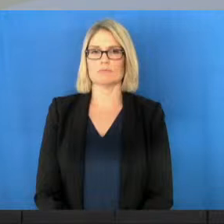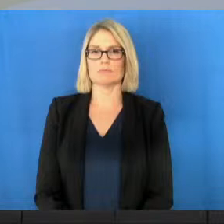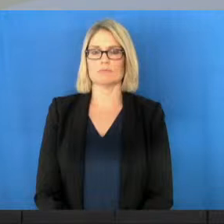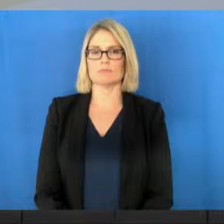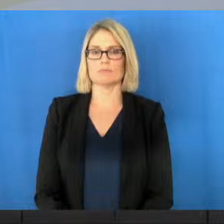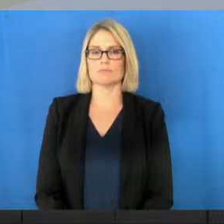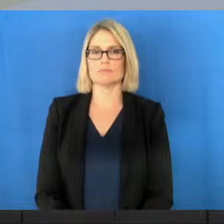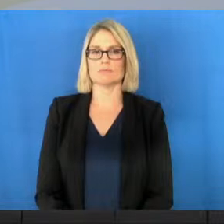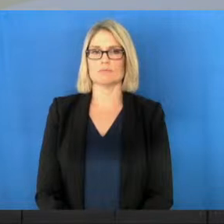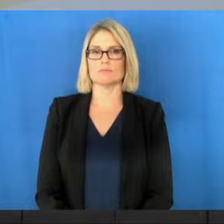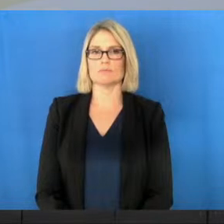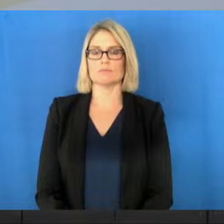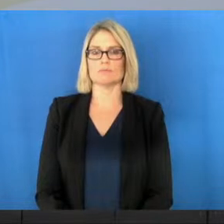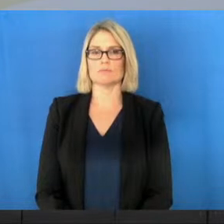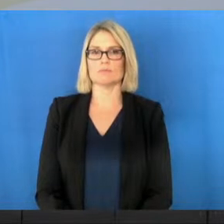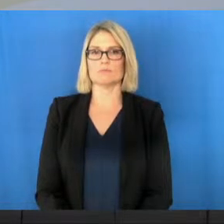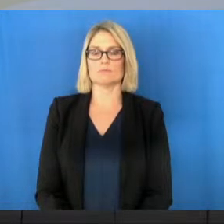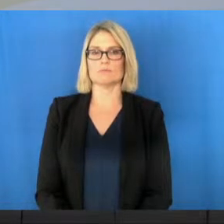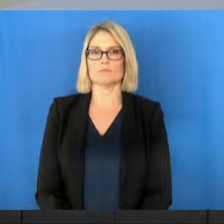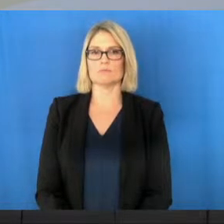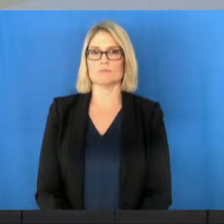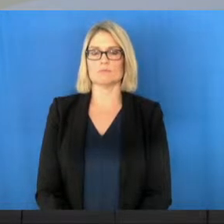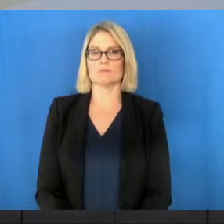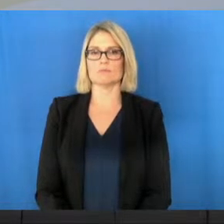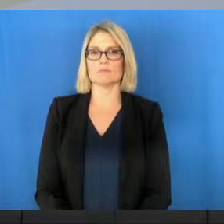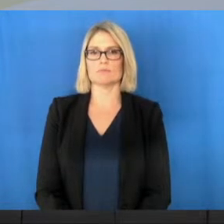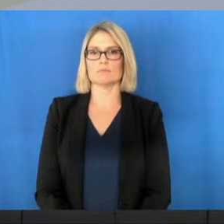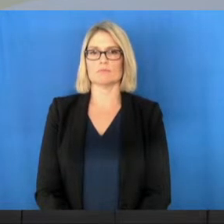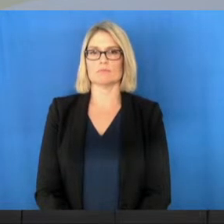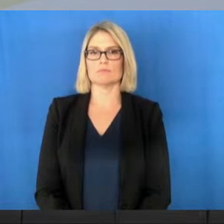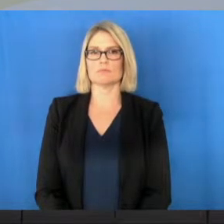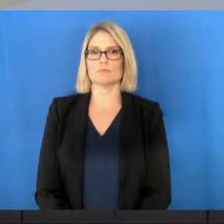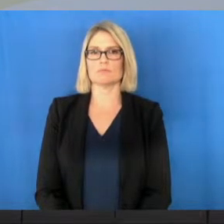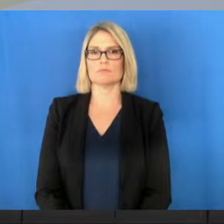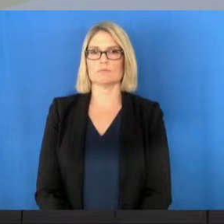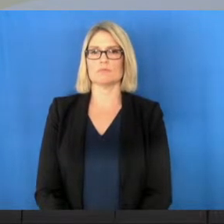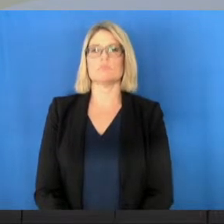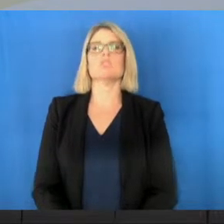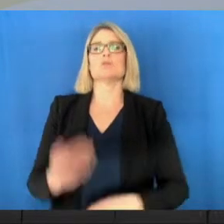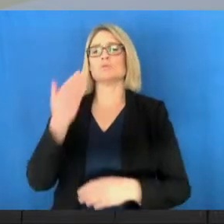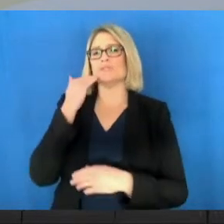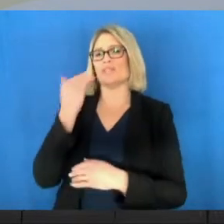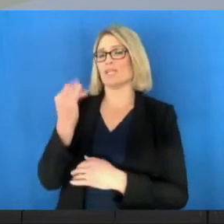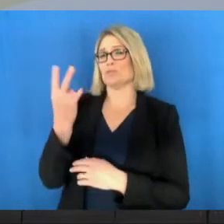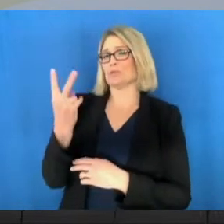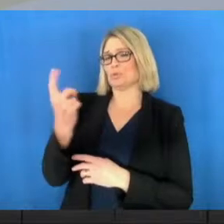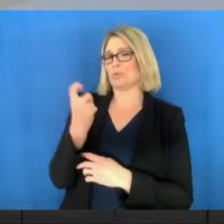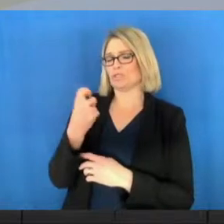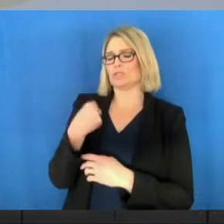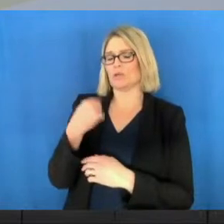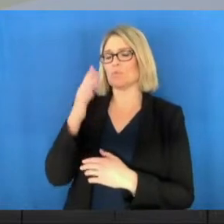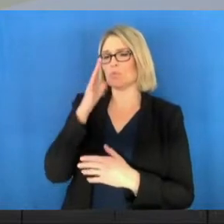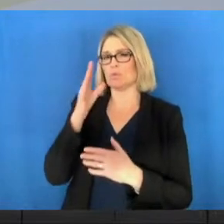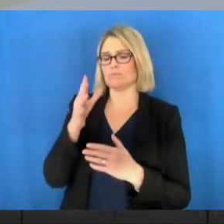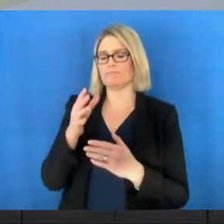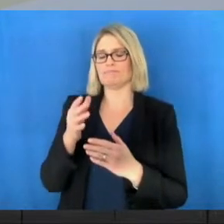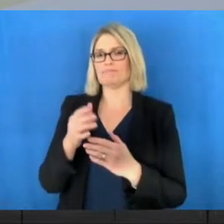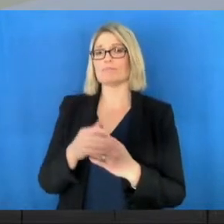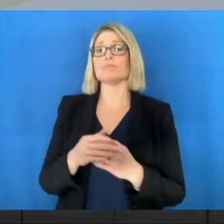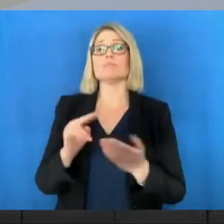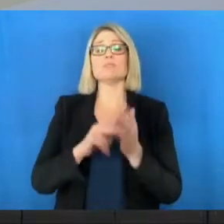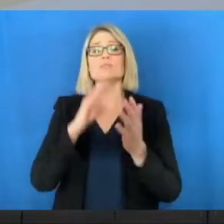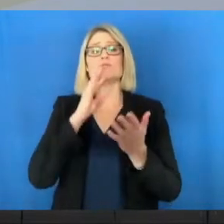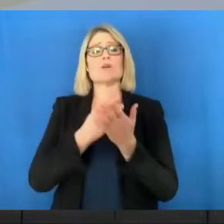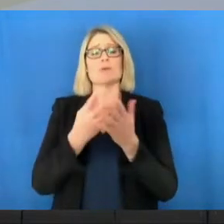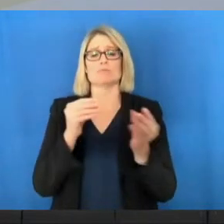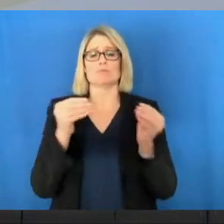OK, merci. Okay. I'll try to translate those two questions. One, with some loosening up of measures,